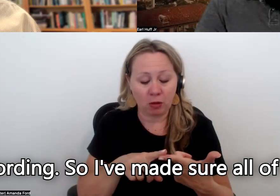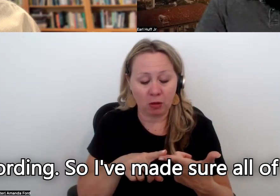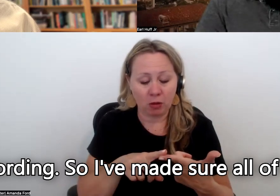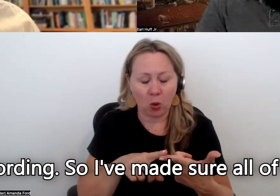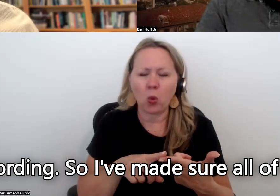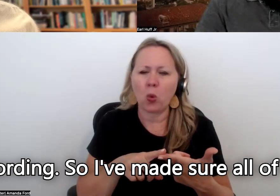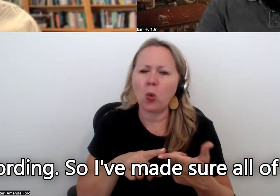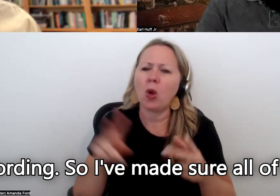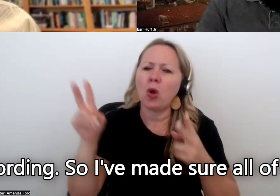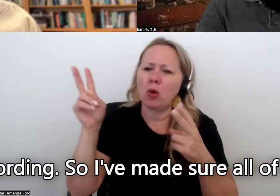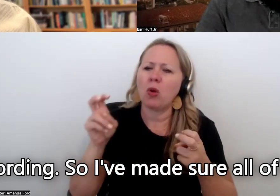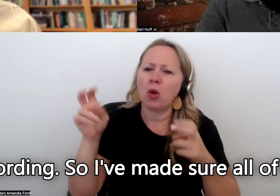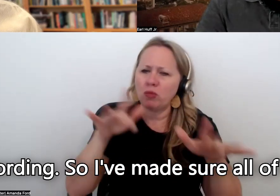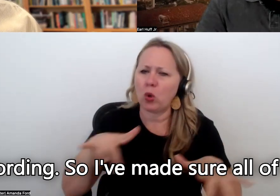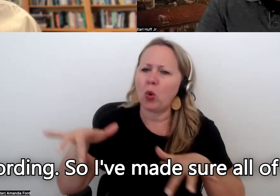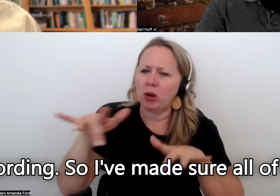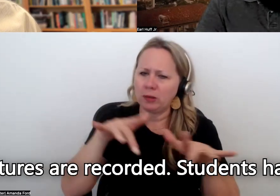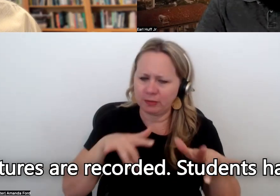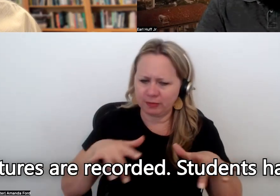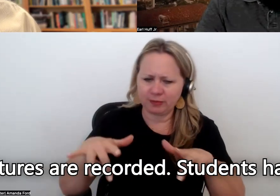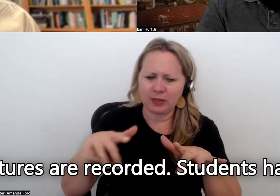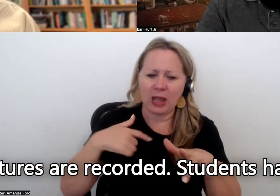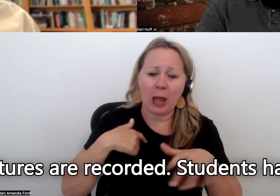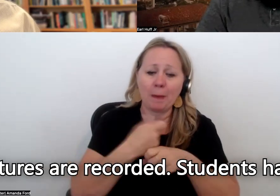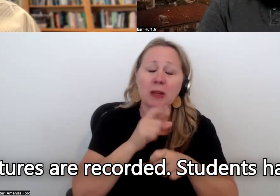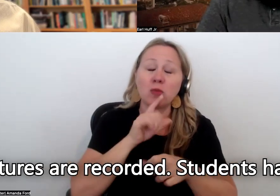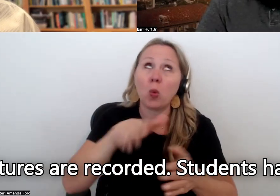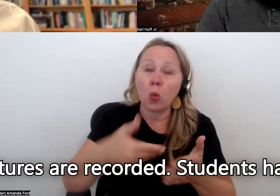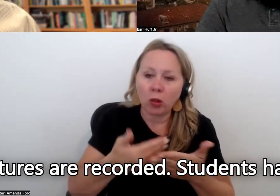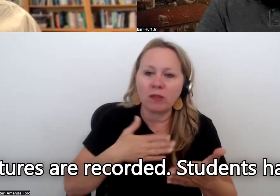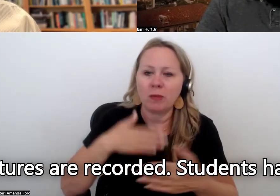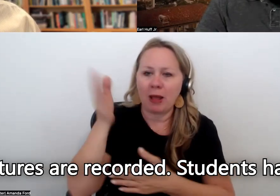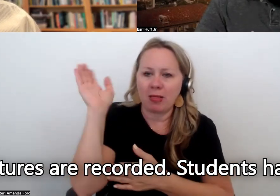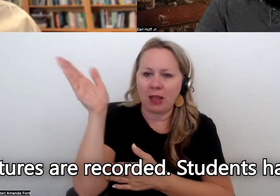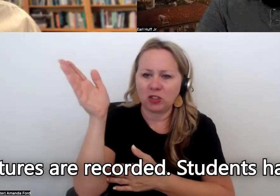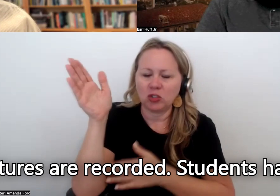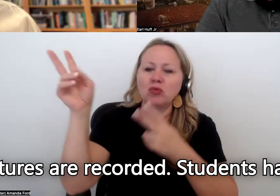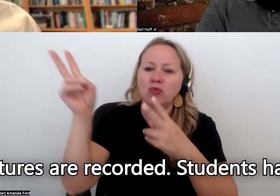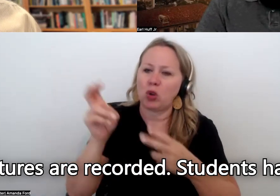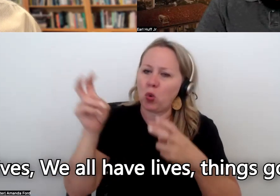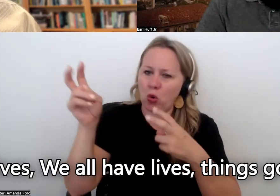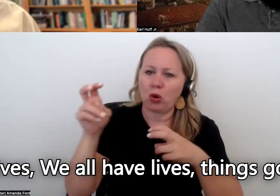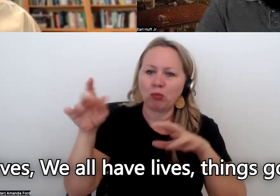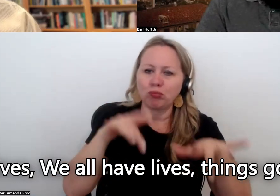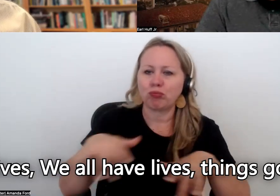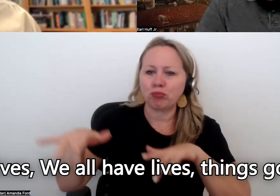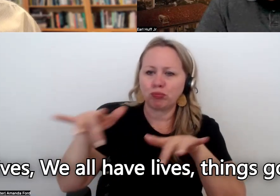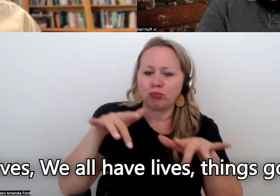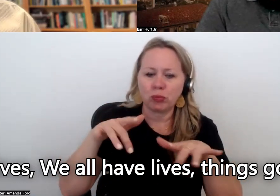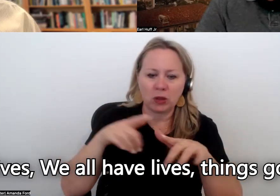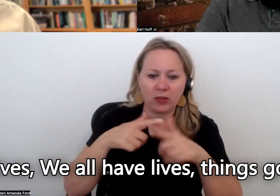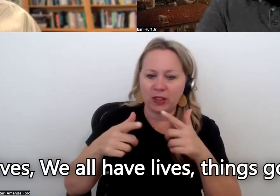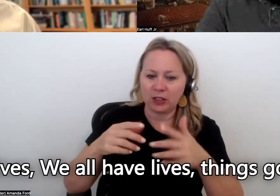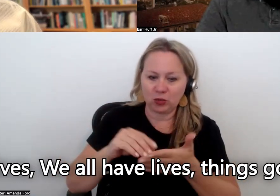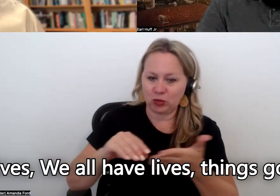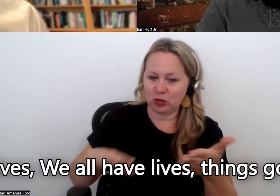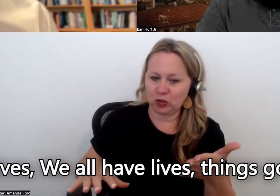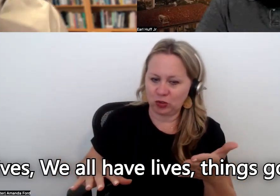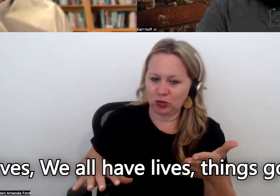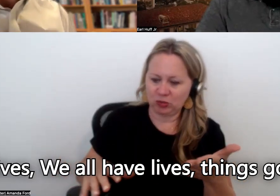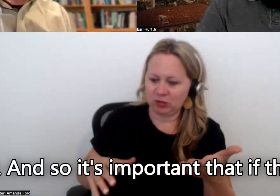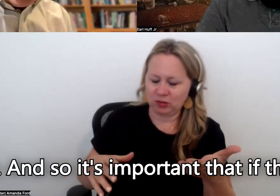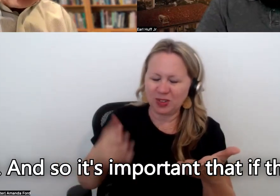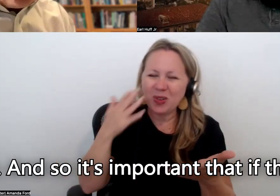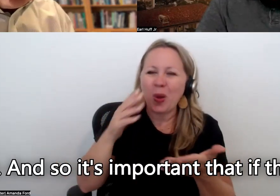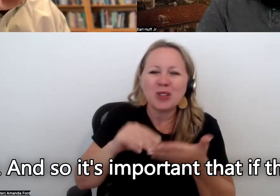recording. So I make sure all of my lectures are recorded. Students have life. We all have lives,